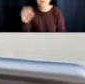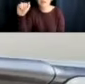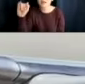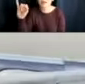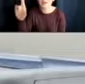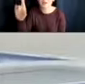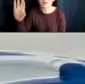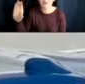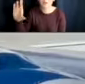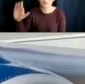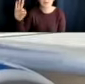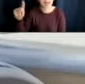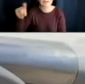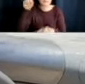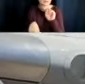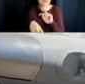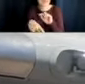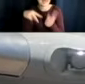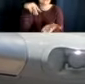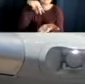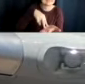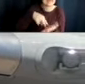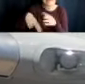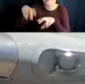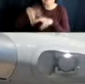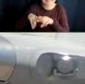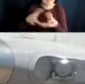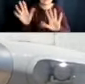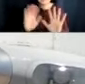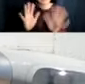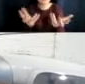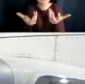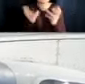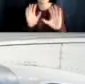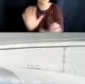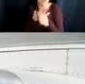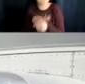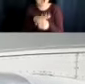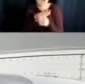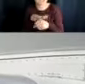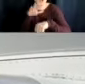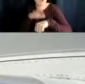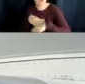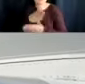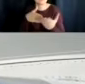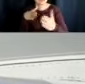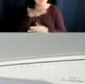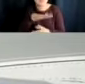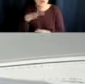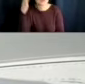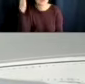the fan is there. I know you might have seen pictures of people doing that, but that can cause damage to that engine foil and